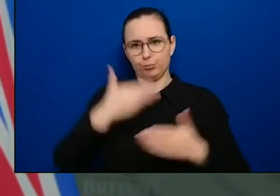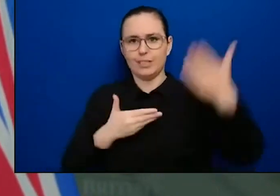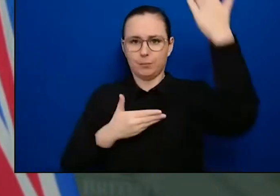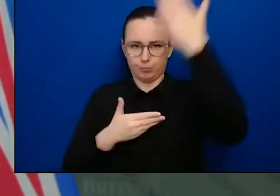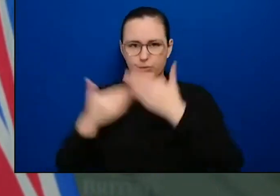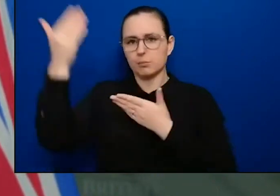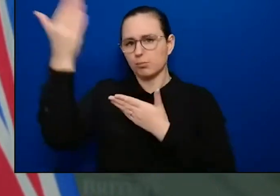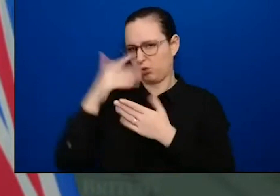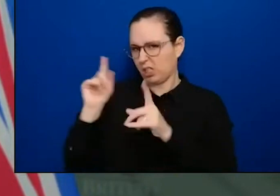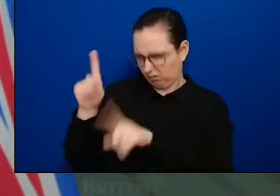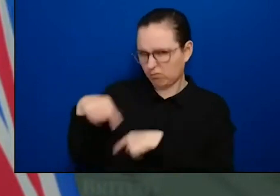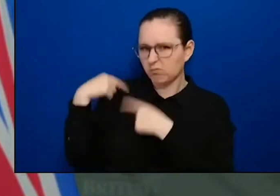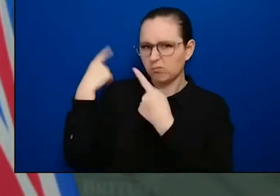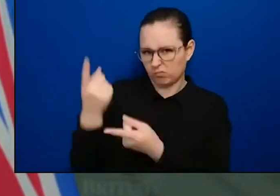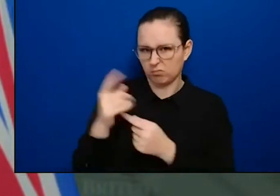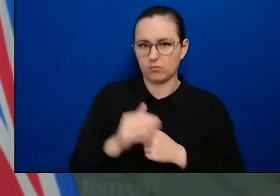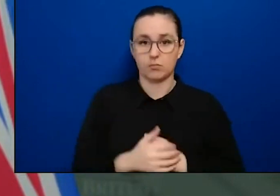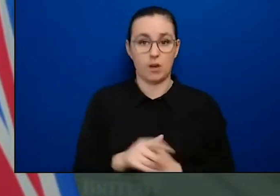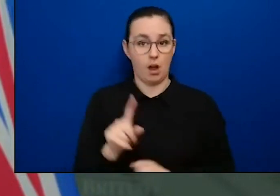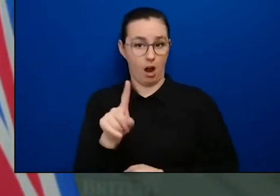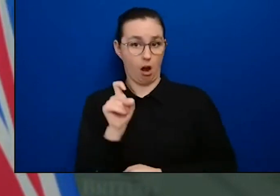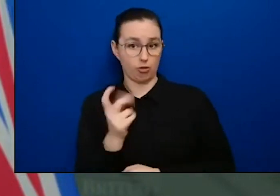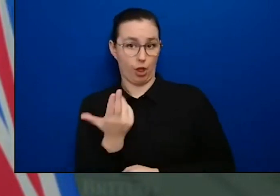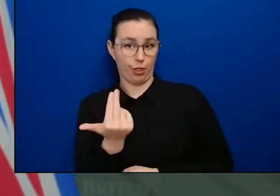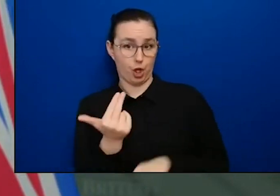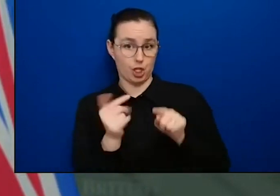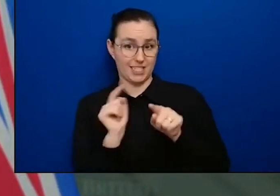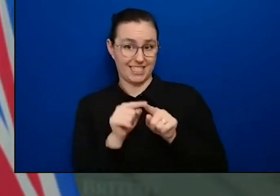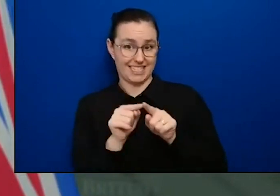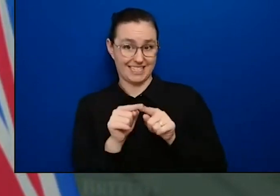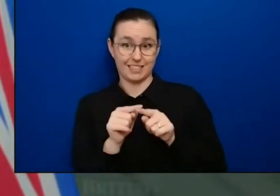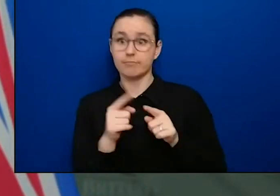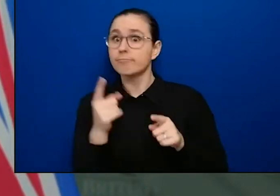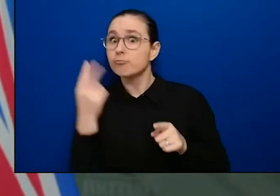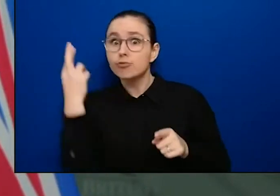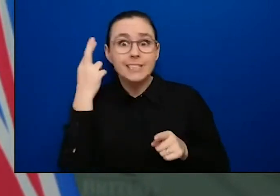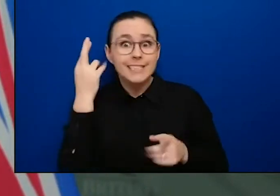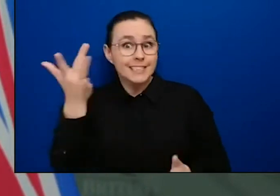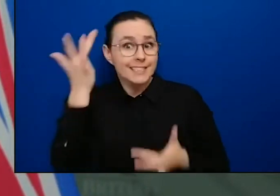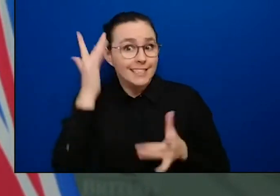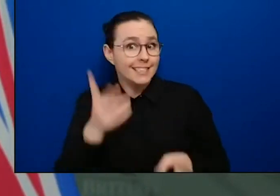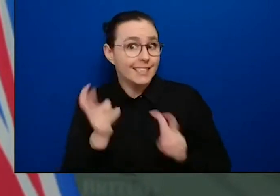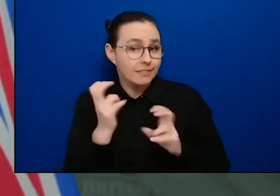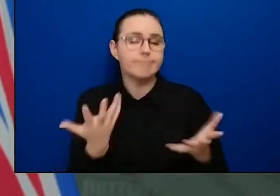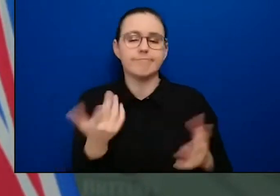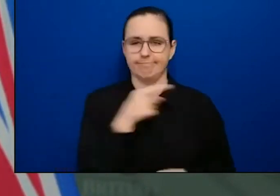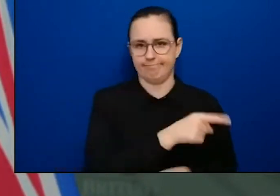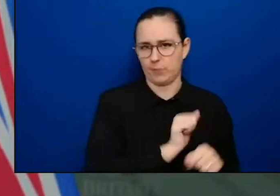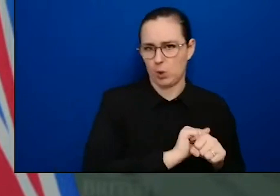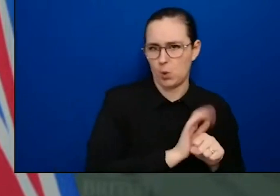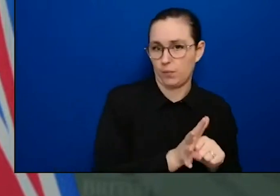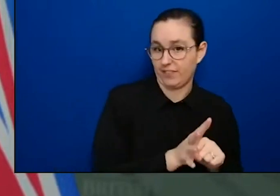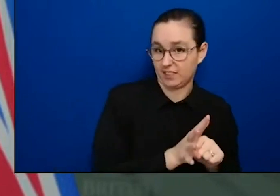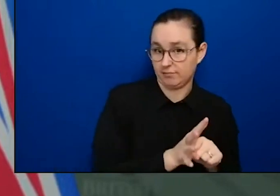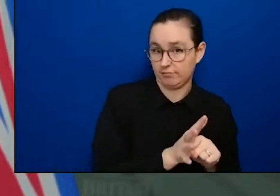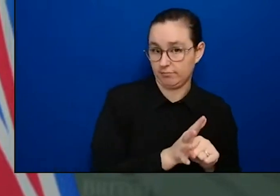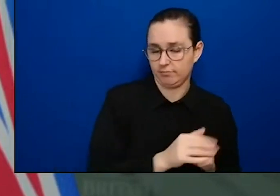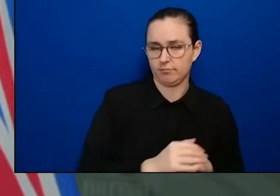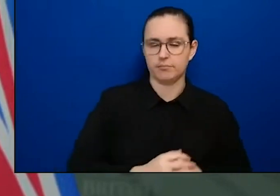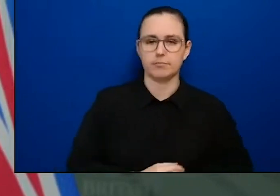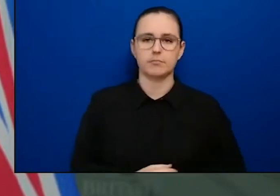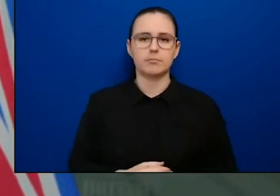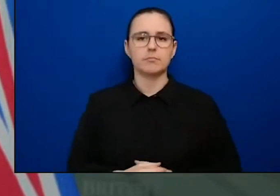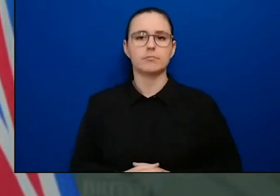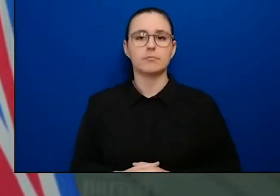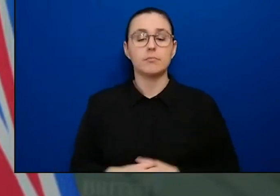Health. 113 of those have confirmed to have COVID-19. And finally, with respect to